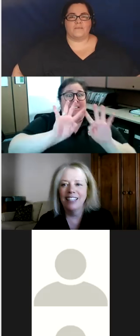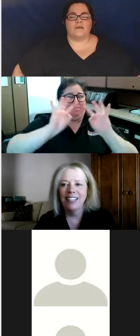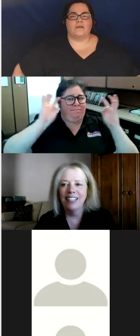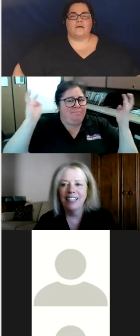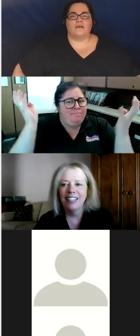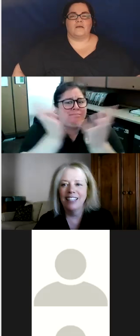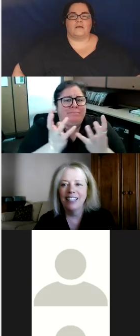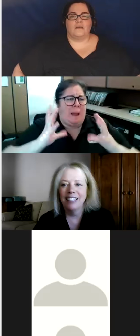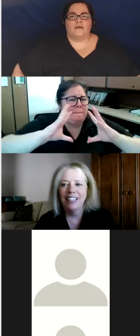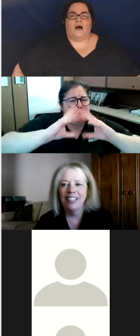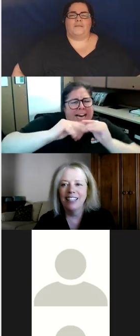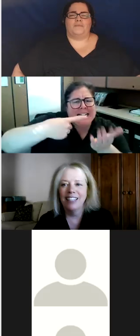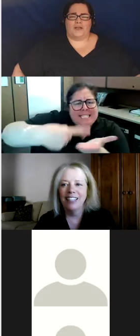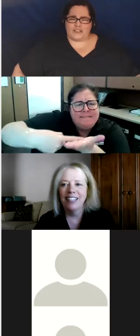interpreting.